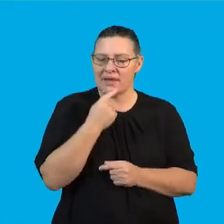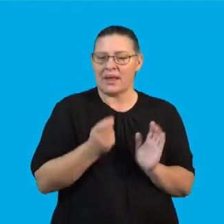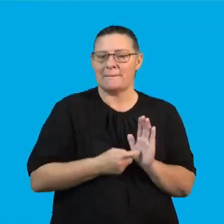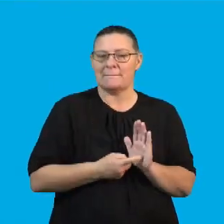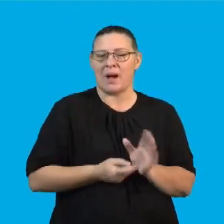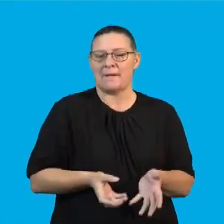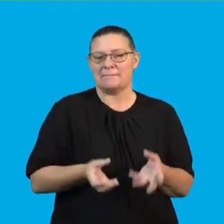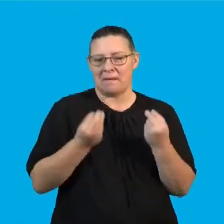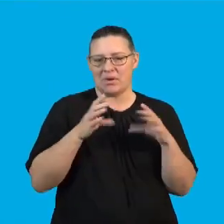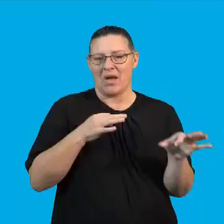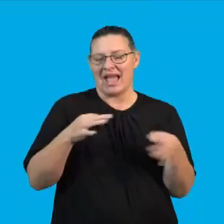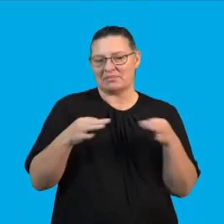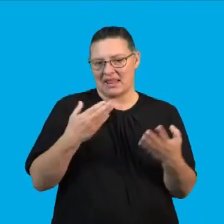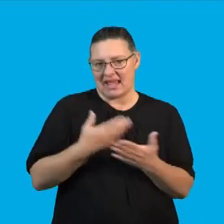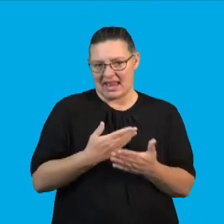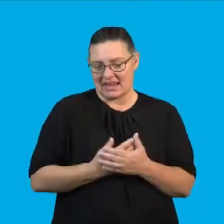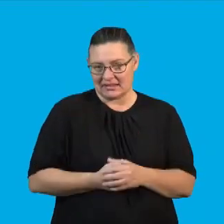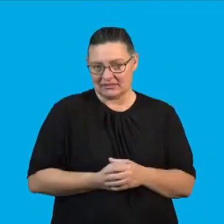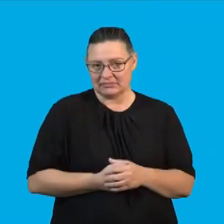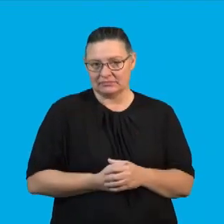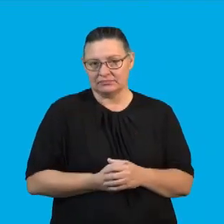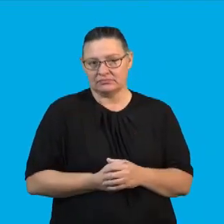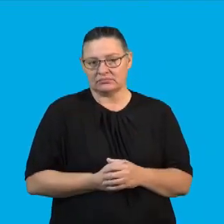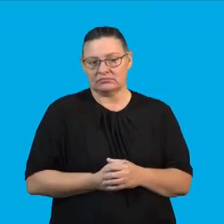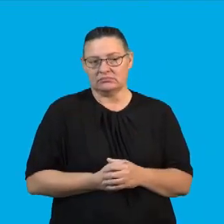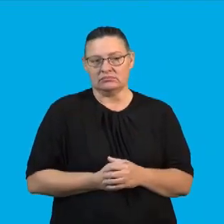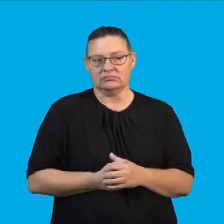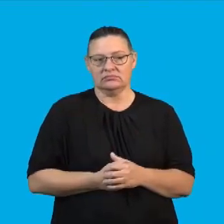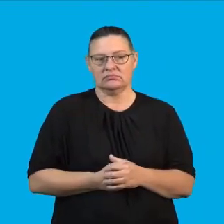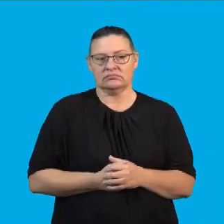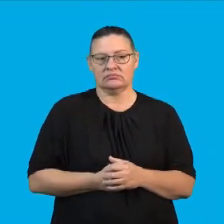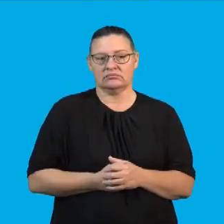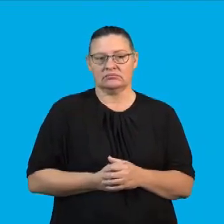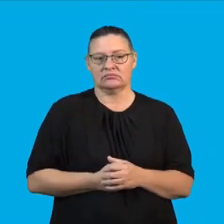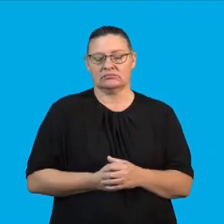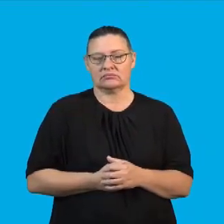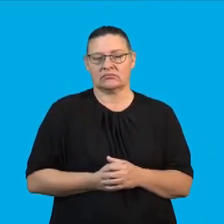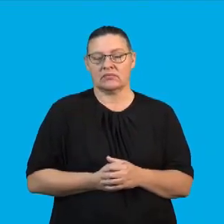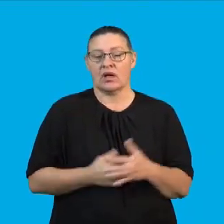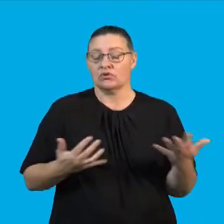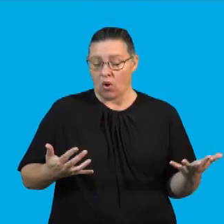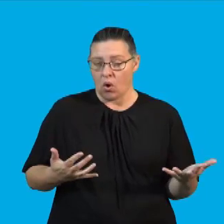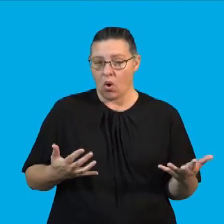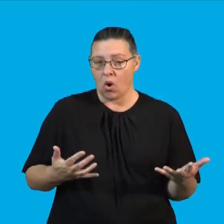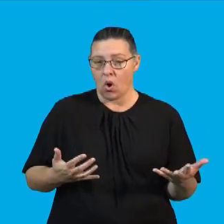in order to get your 2 marks for explaining this question. Let us look at the